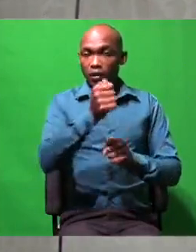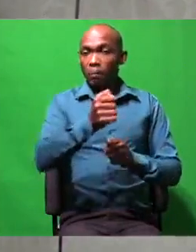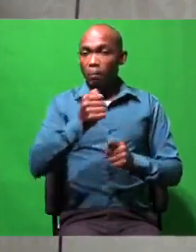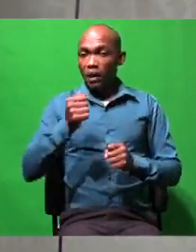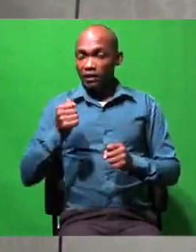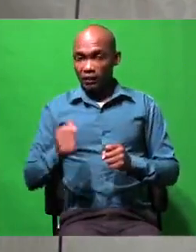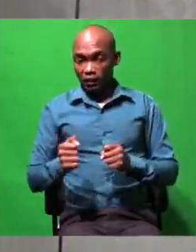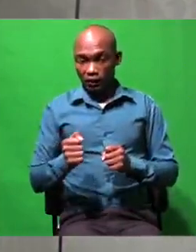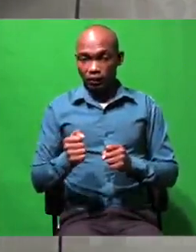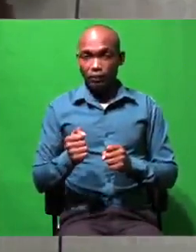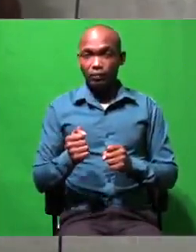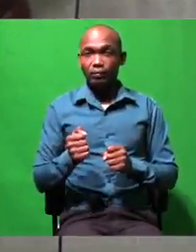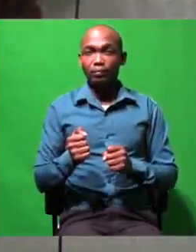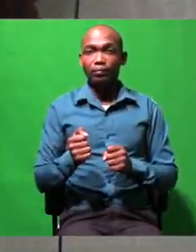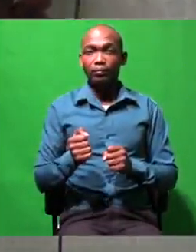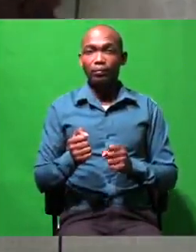and